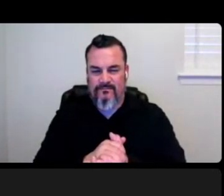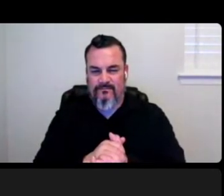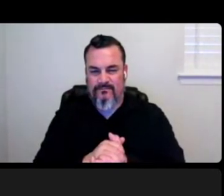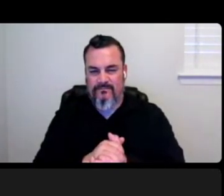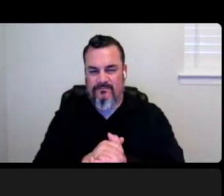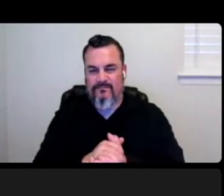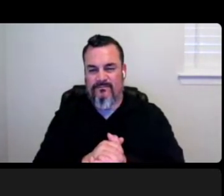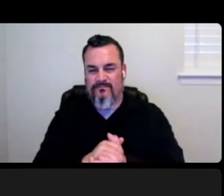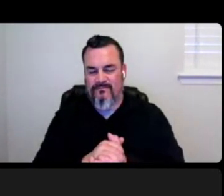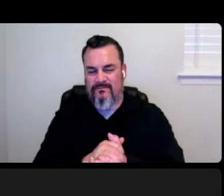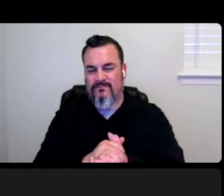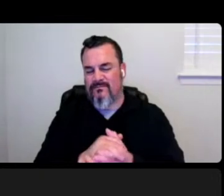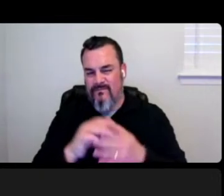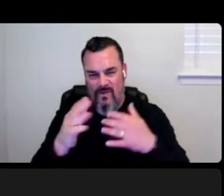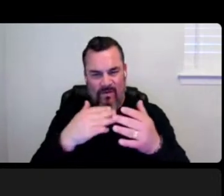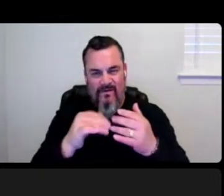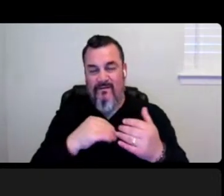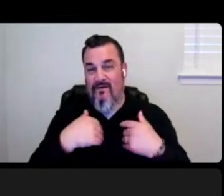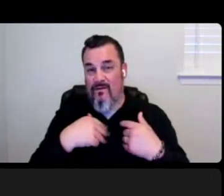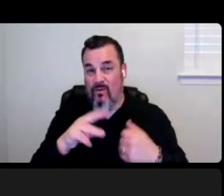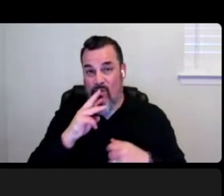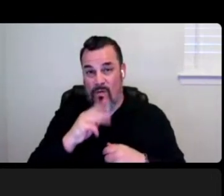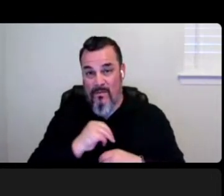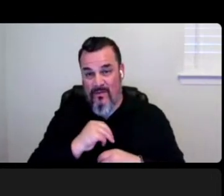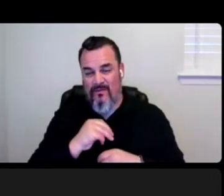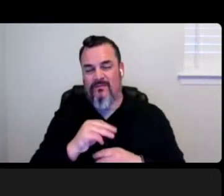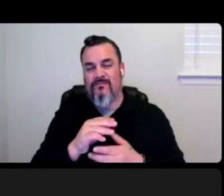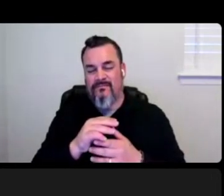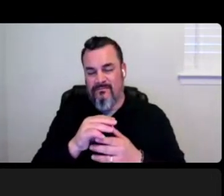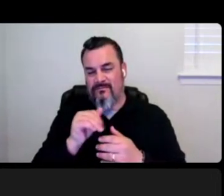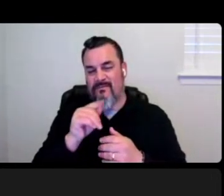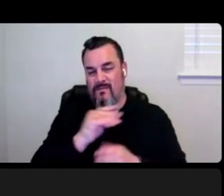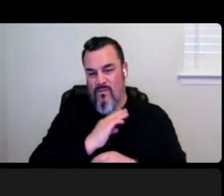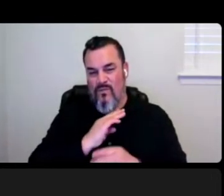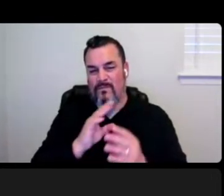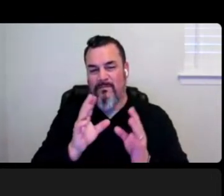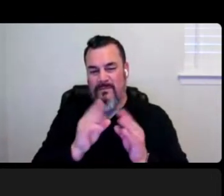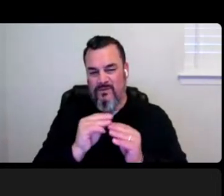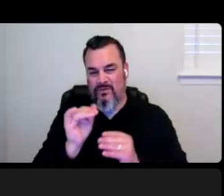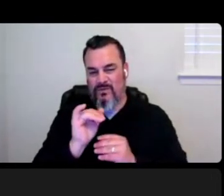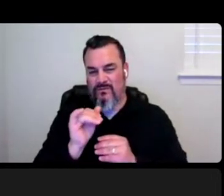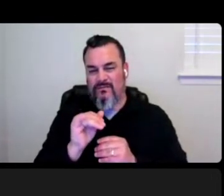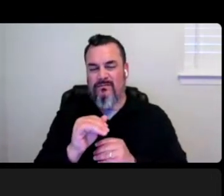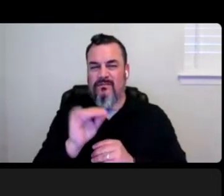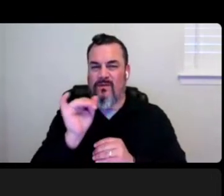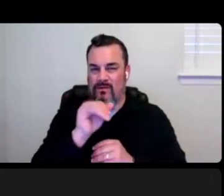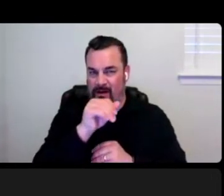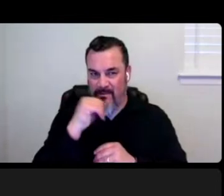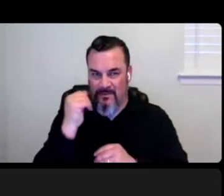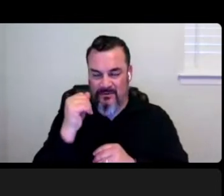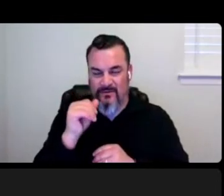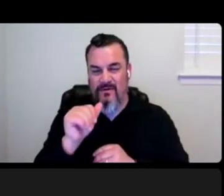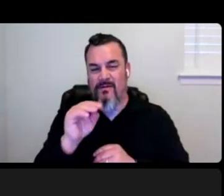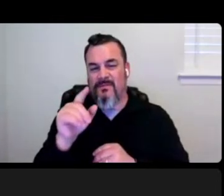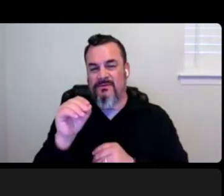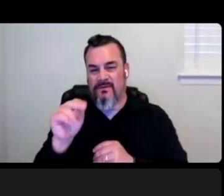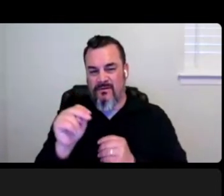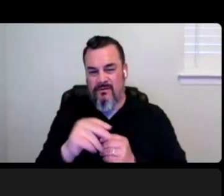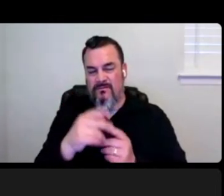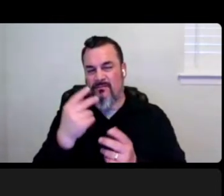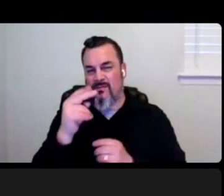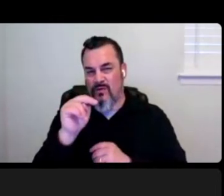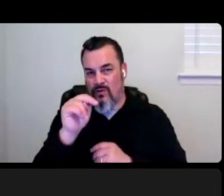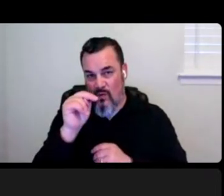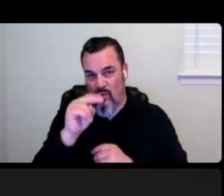No, although I've had Walmart offered up at a board meeting too. I've also heard Amazon. People sometimes say Amazon.